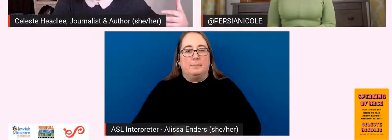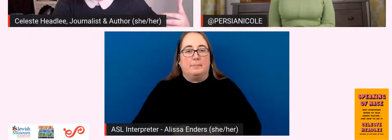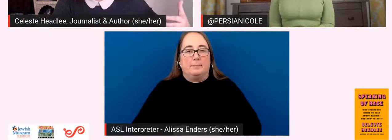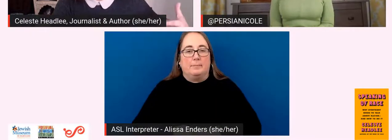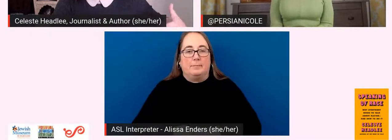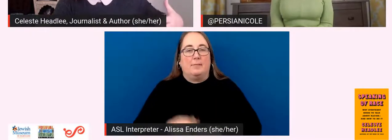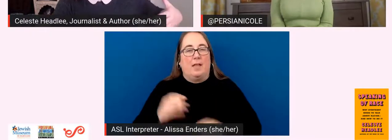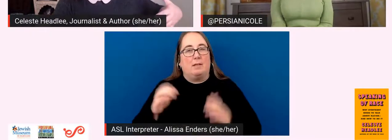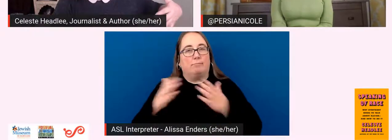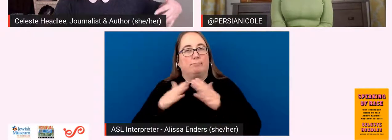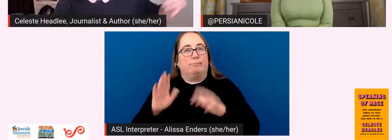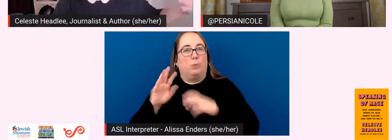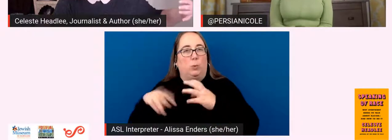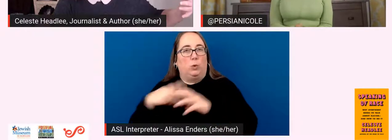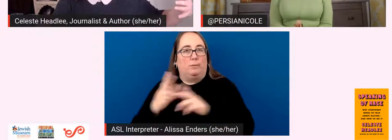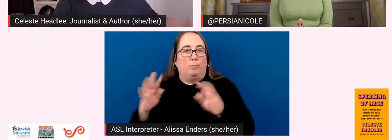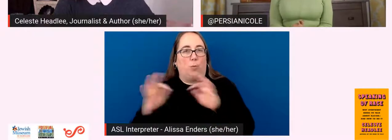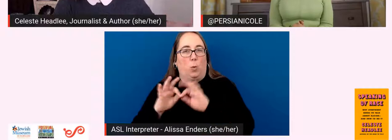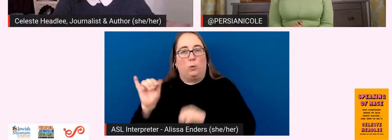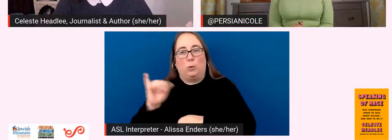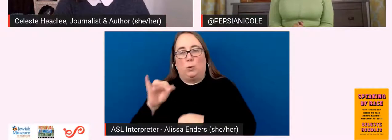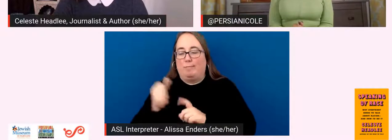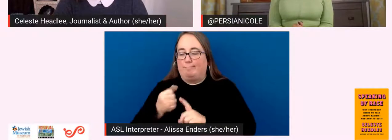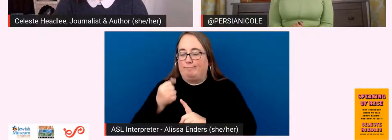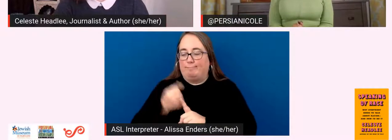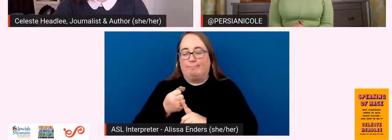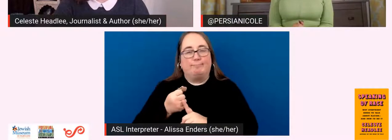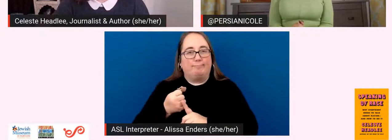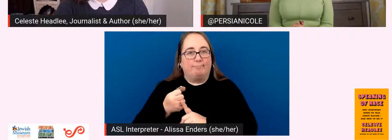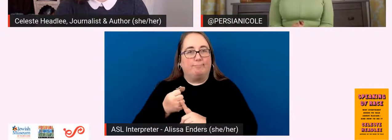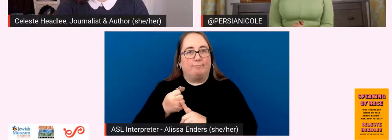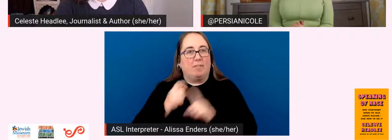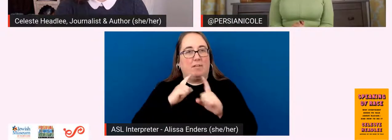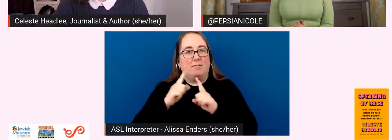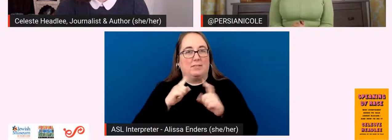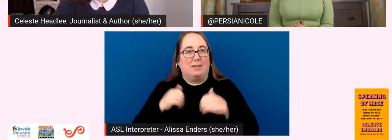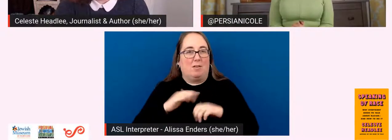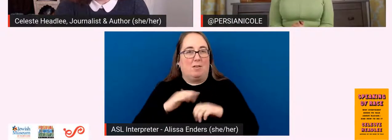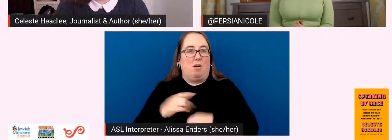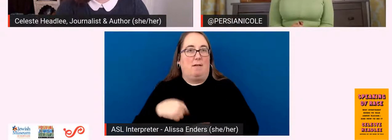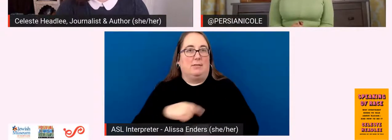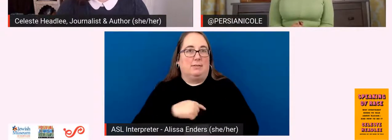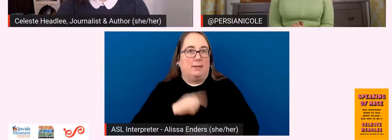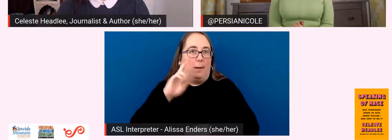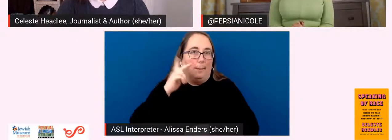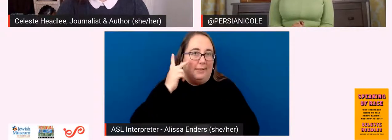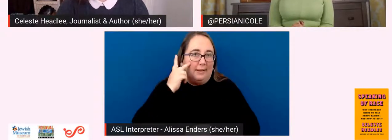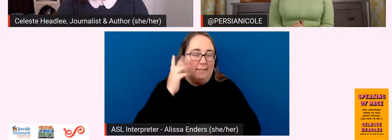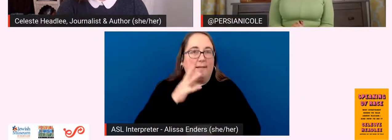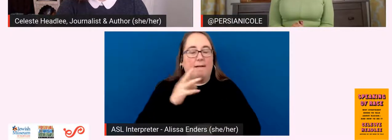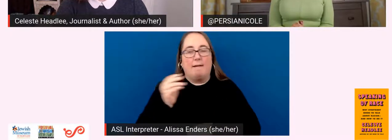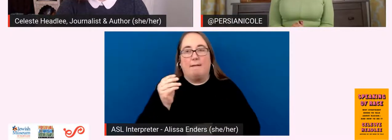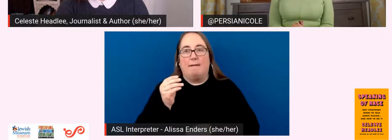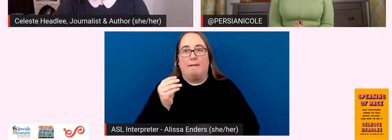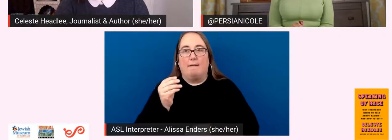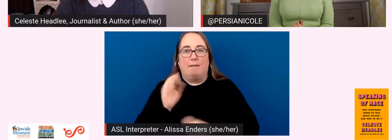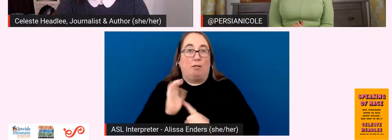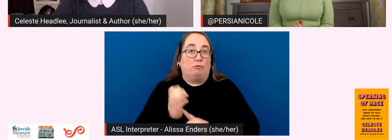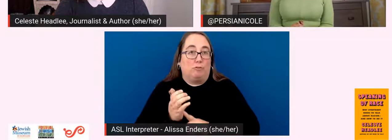a society, and the effects that the breakdown in conversations has had on us politically and even